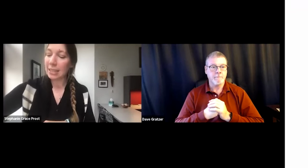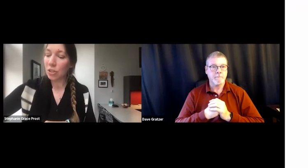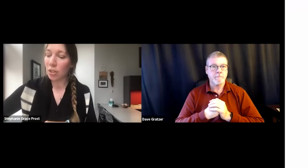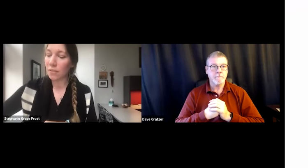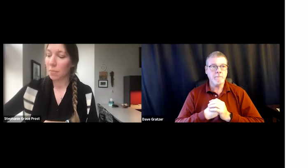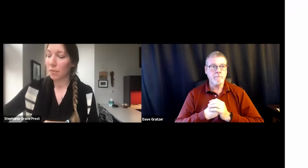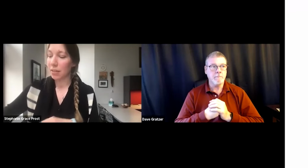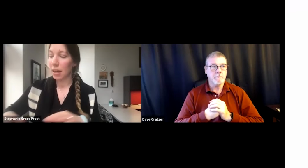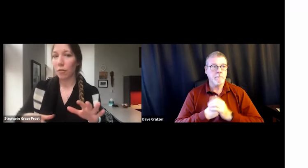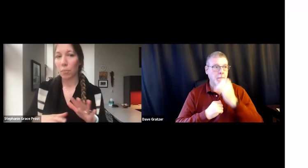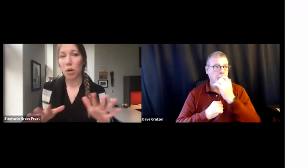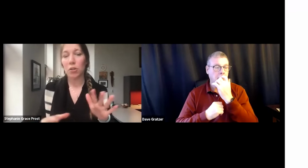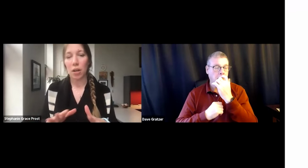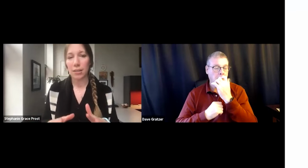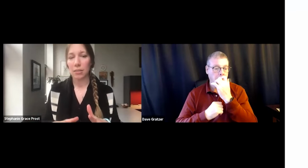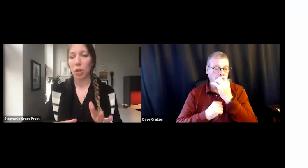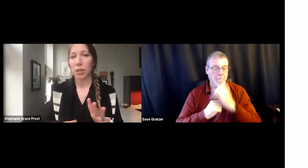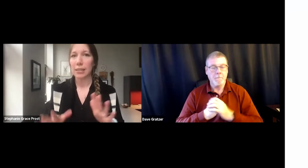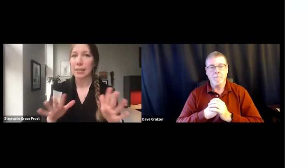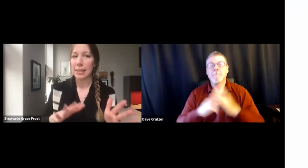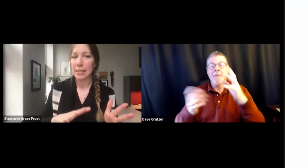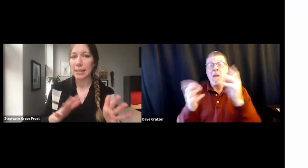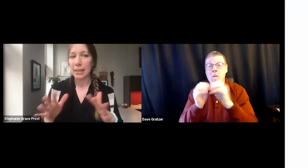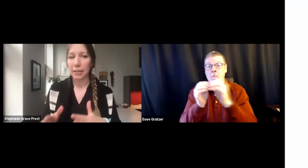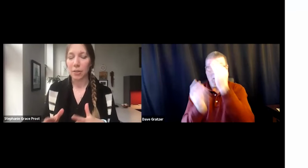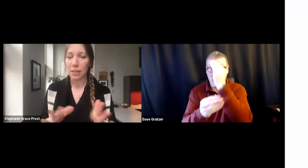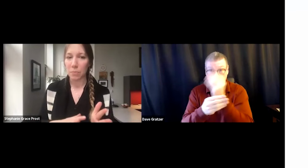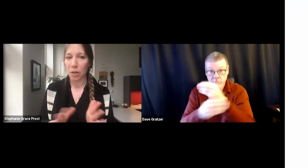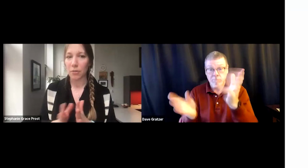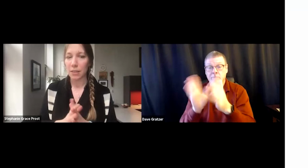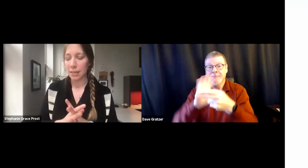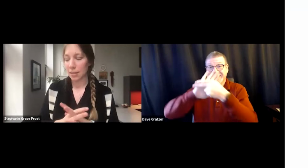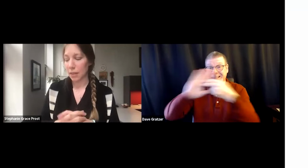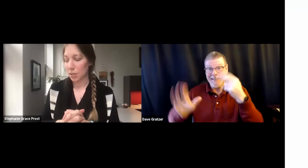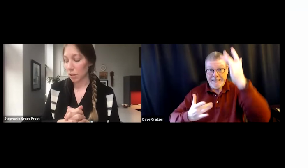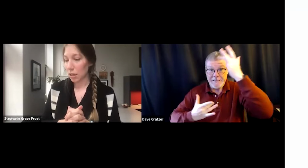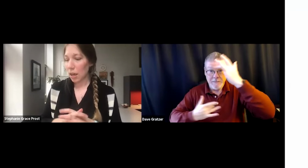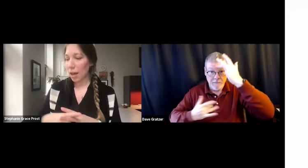As an extension of some of this kind of broader content regarding disease, diagnoses,